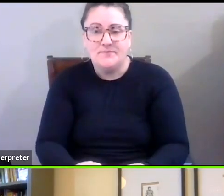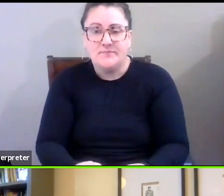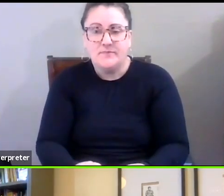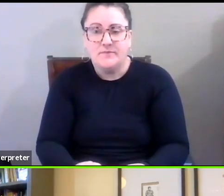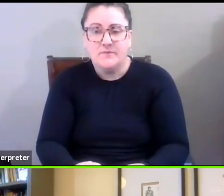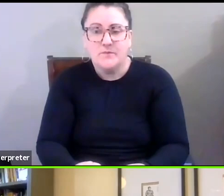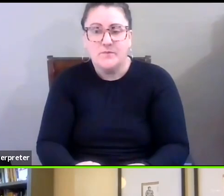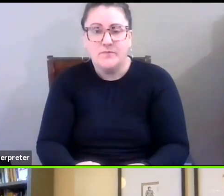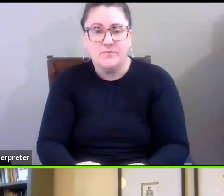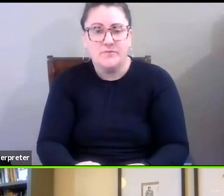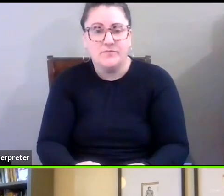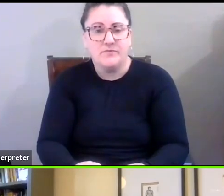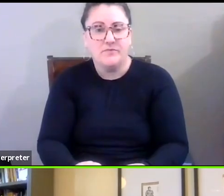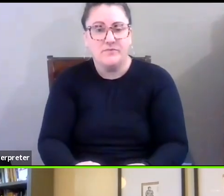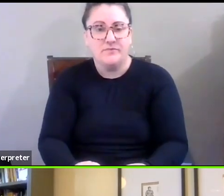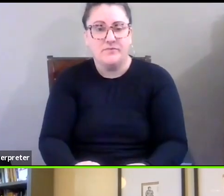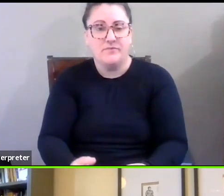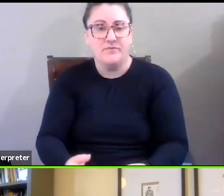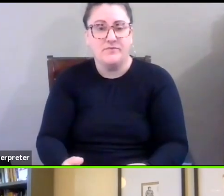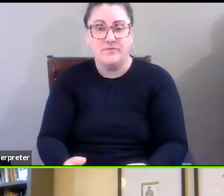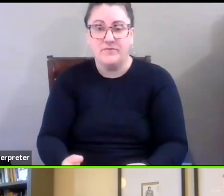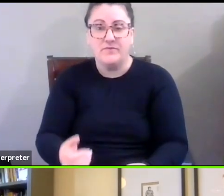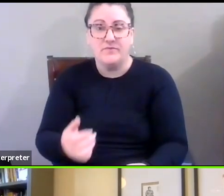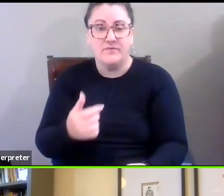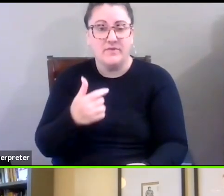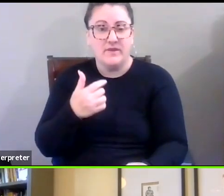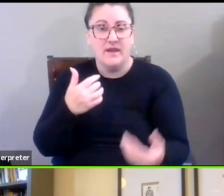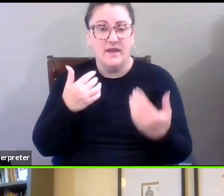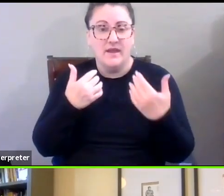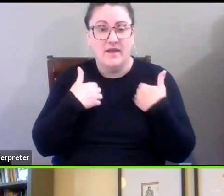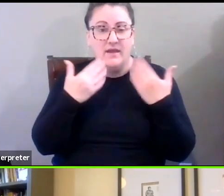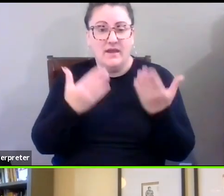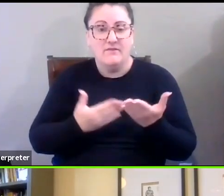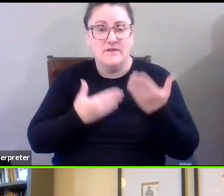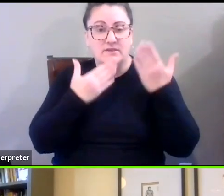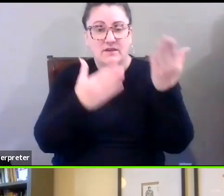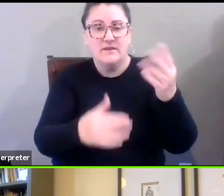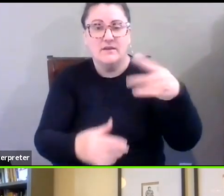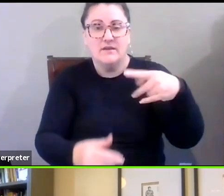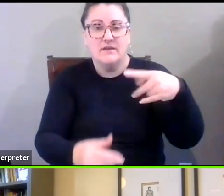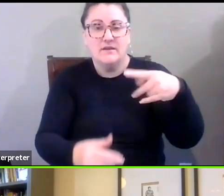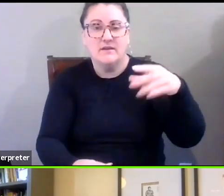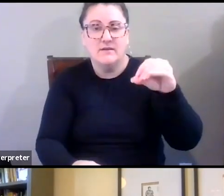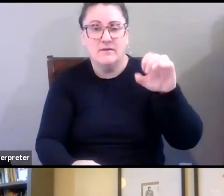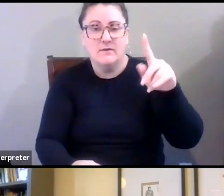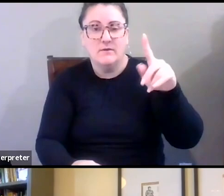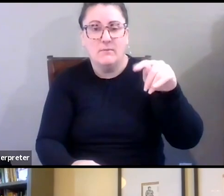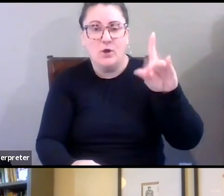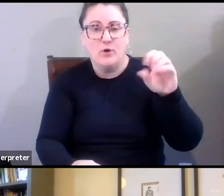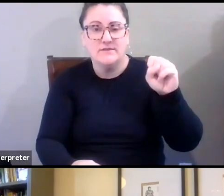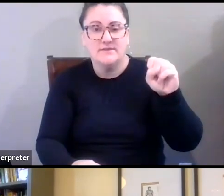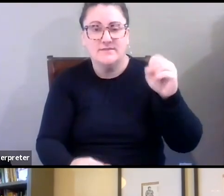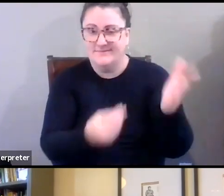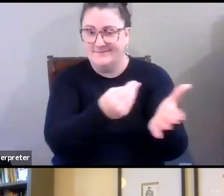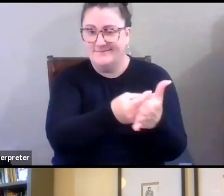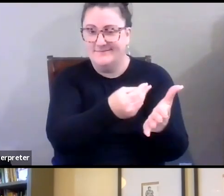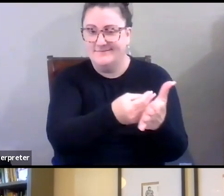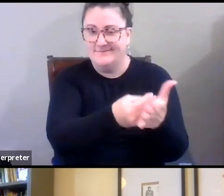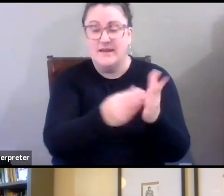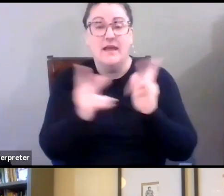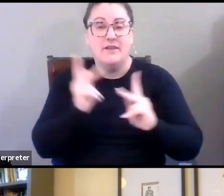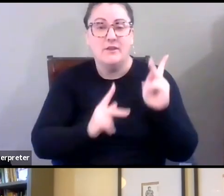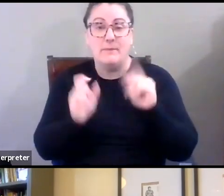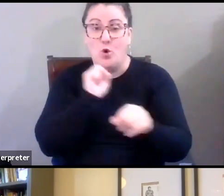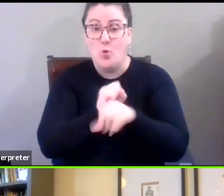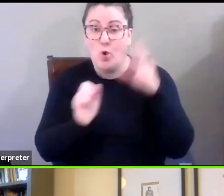I have a suggestion. Mm-hmm. Yeah. In the pocketbooks of the people who work